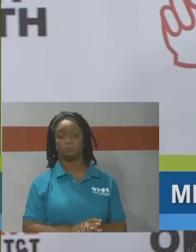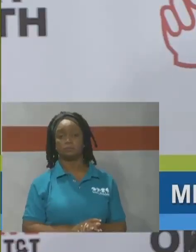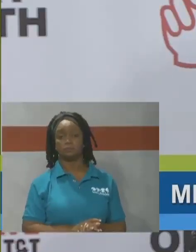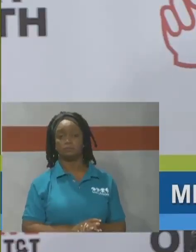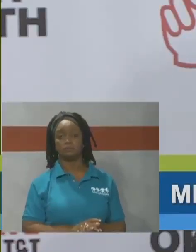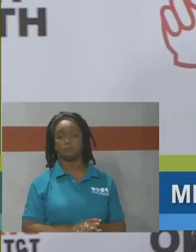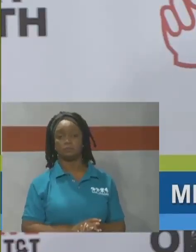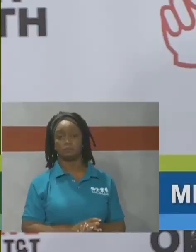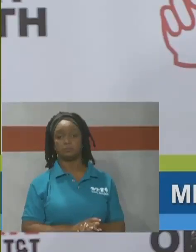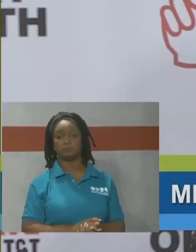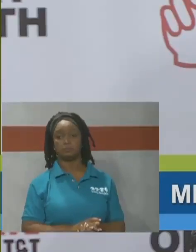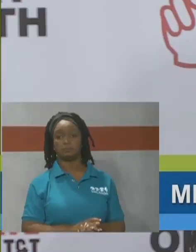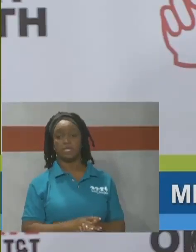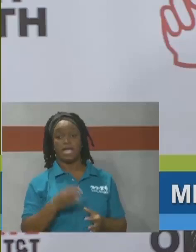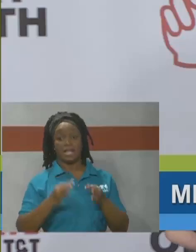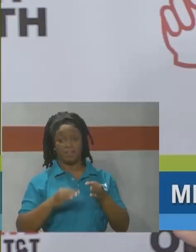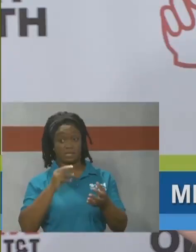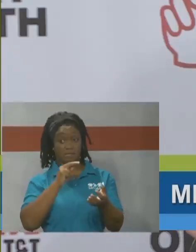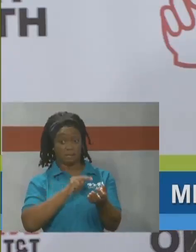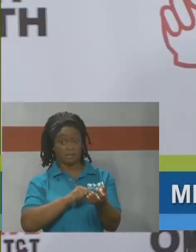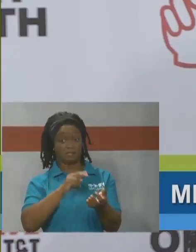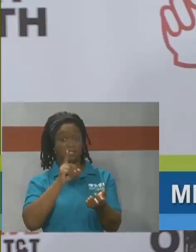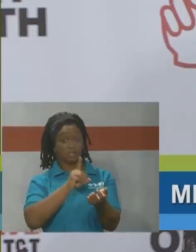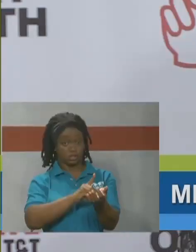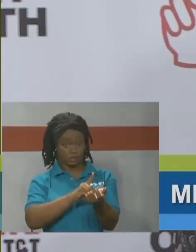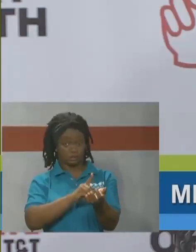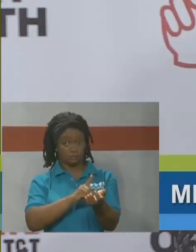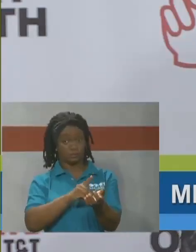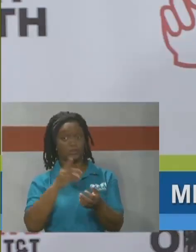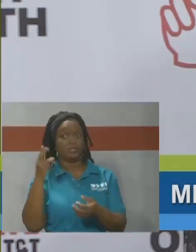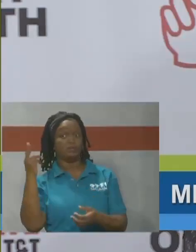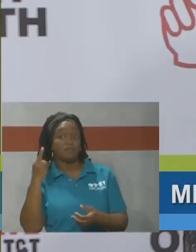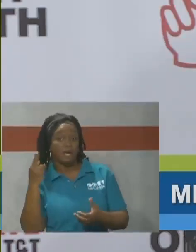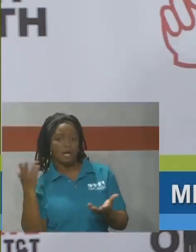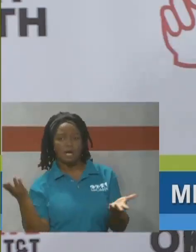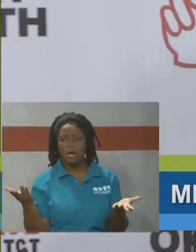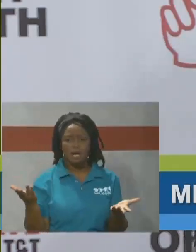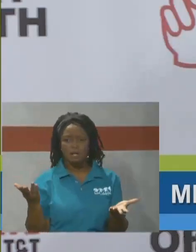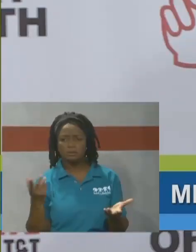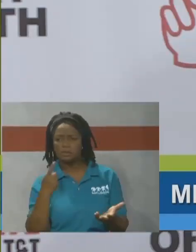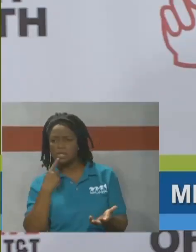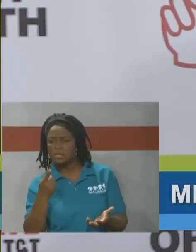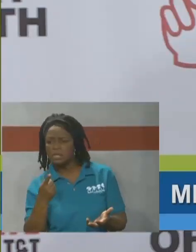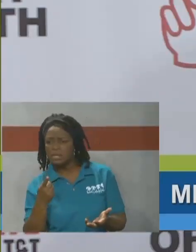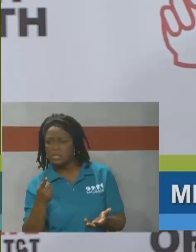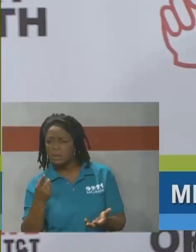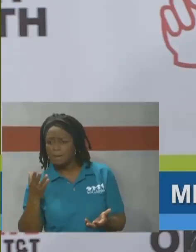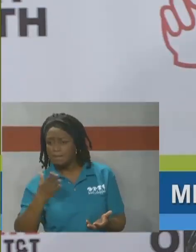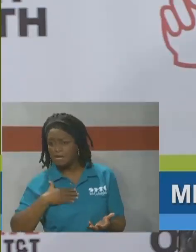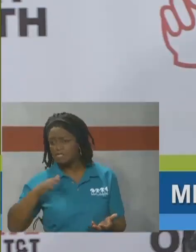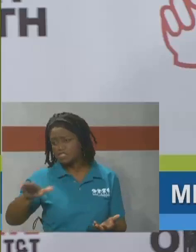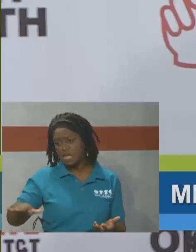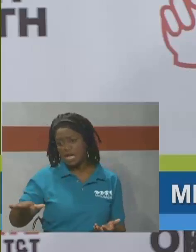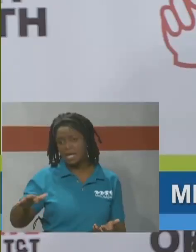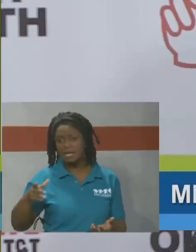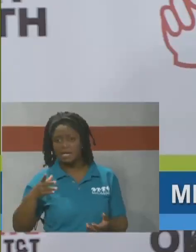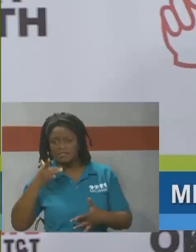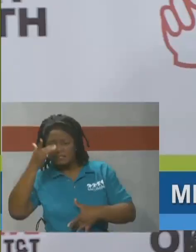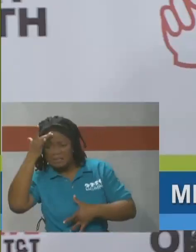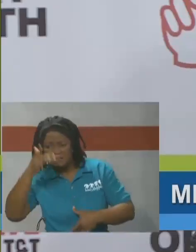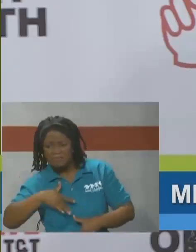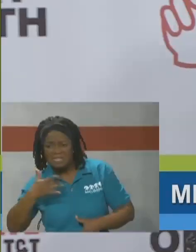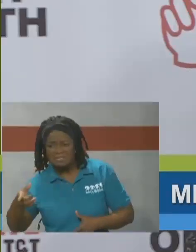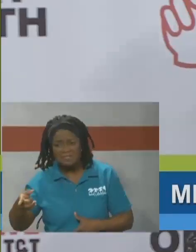to talk to, your nurse or your doctor, in terms of your doctor friend, just to check and say, here what, my child is like this, and just monitoring with them on a